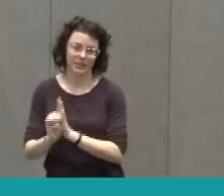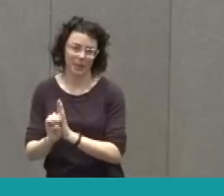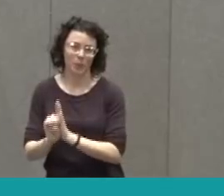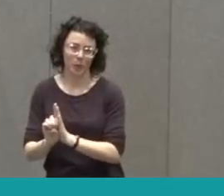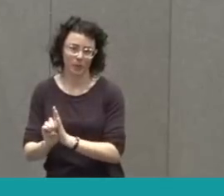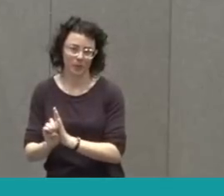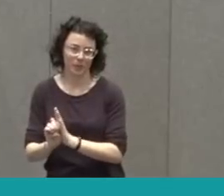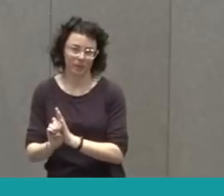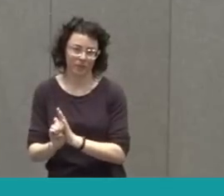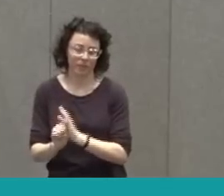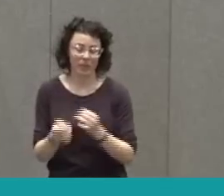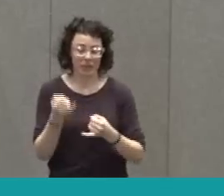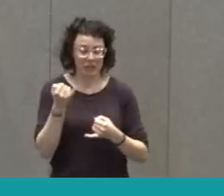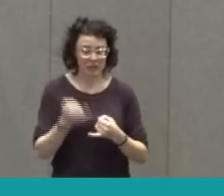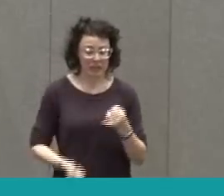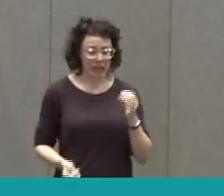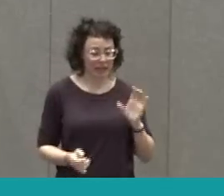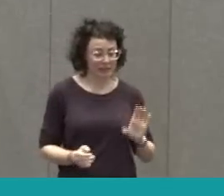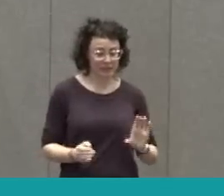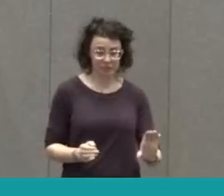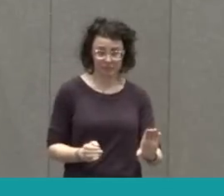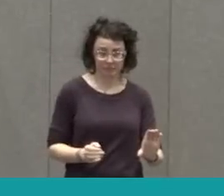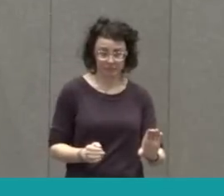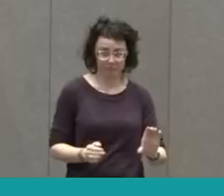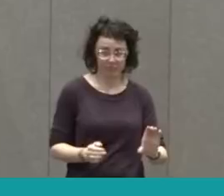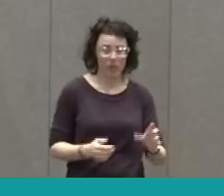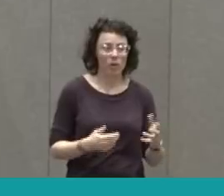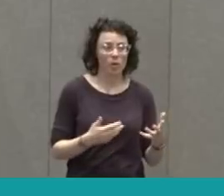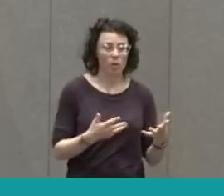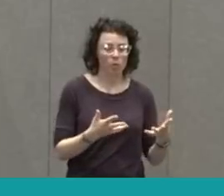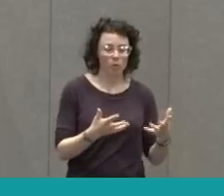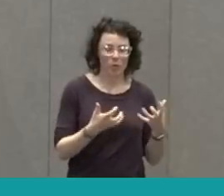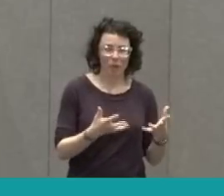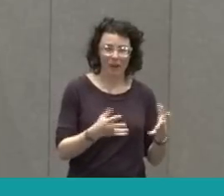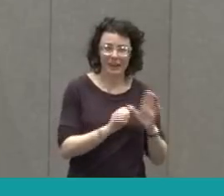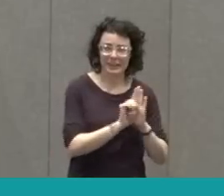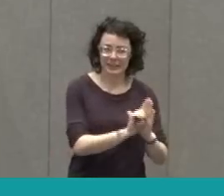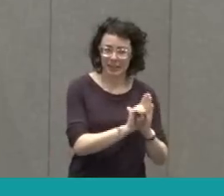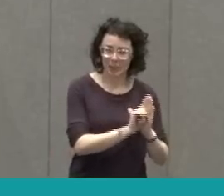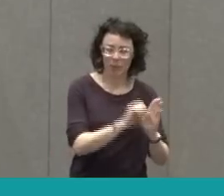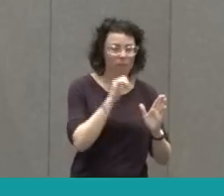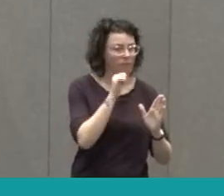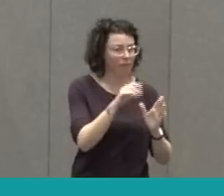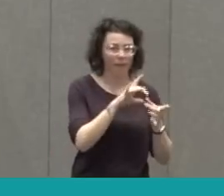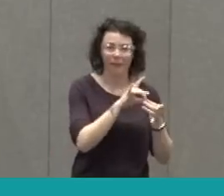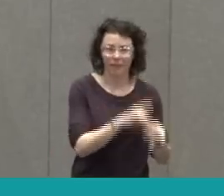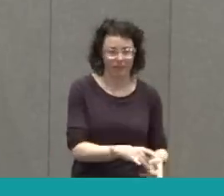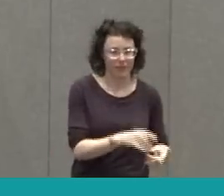over in this last, we're going to want a non-math example.